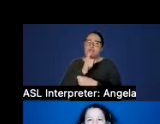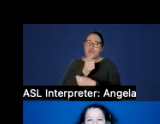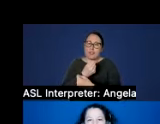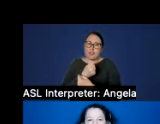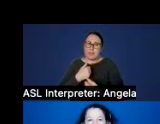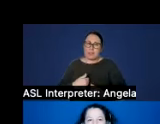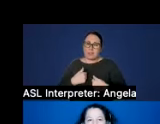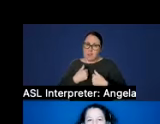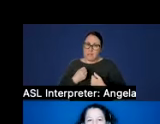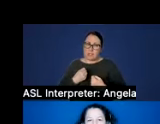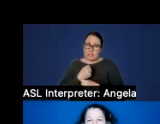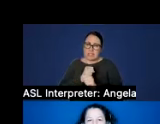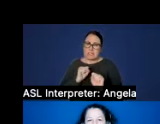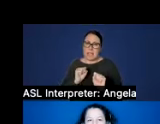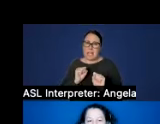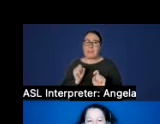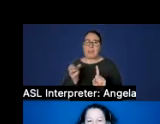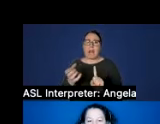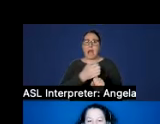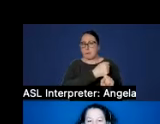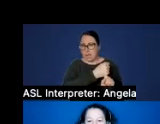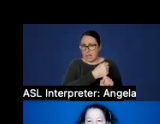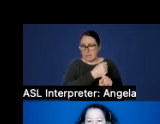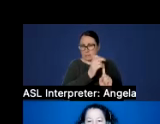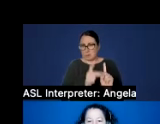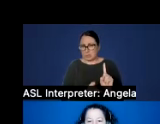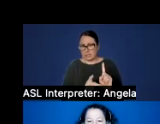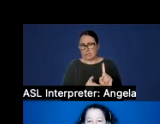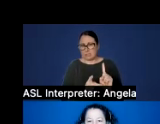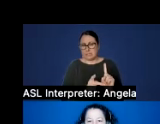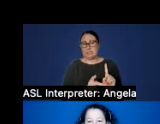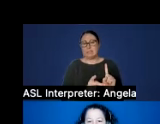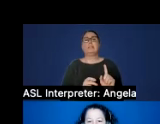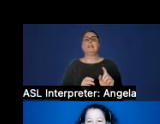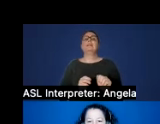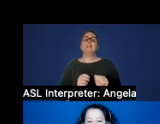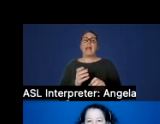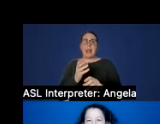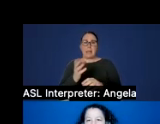apprehend the perpetrator, and of course, preserving any of that important evidence. Next slide.